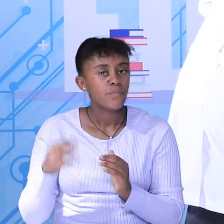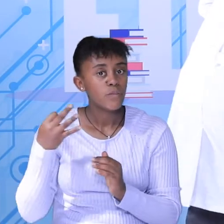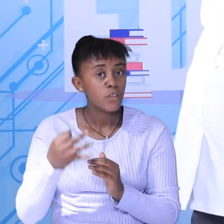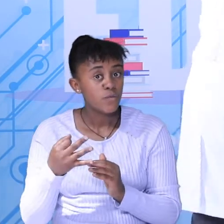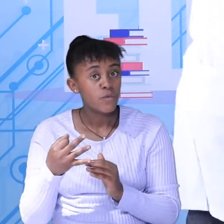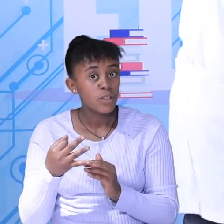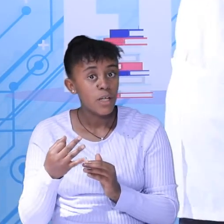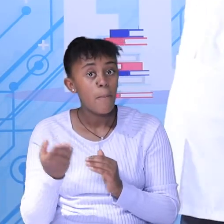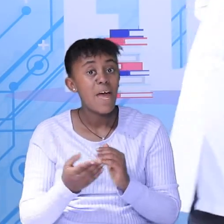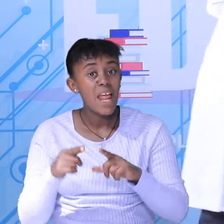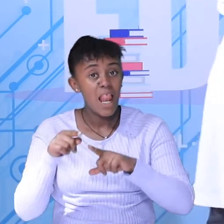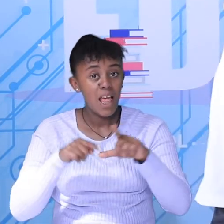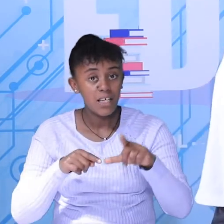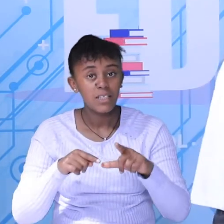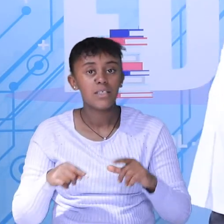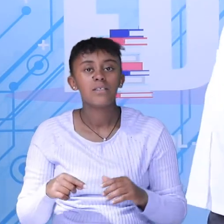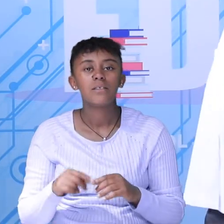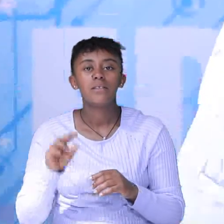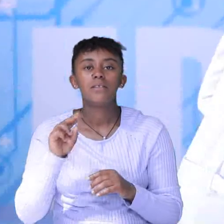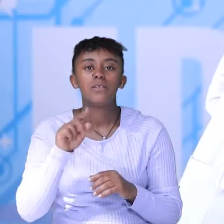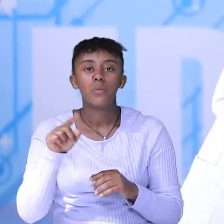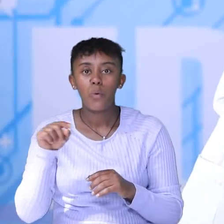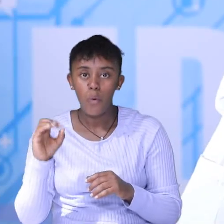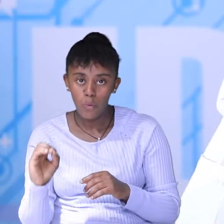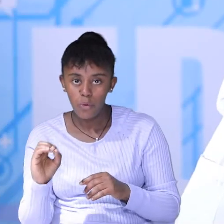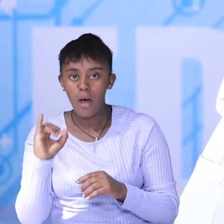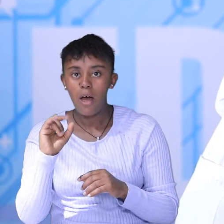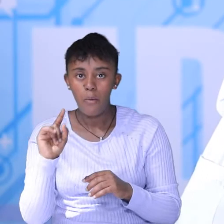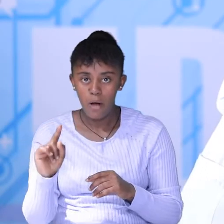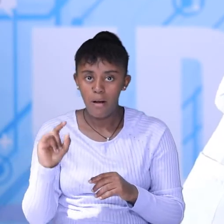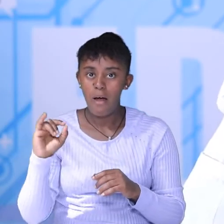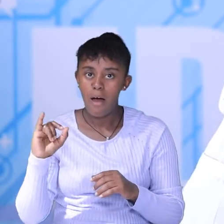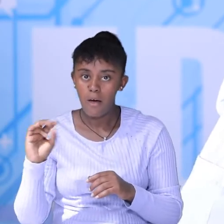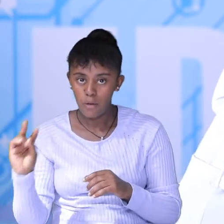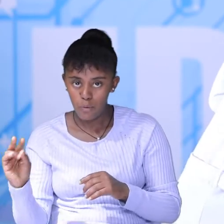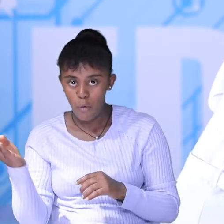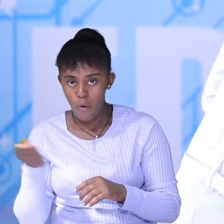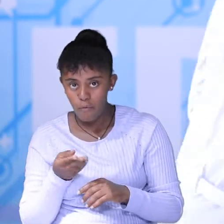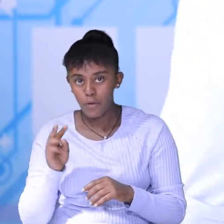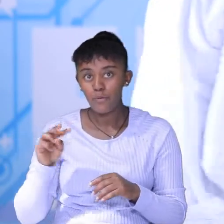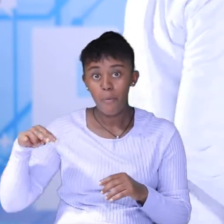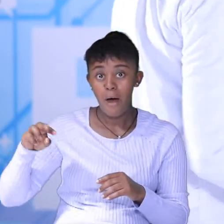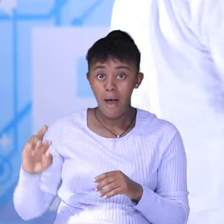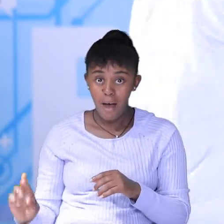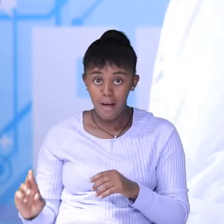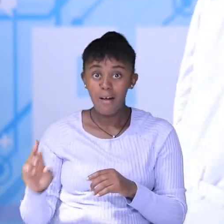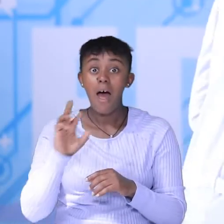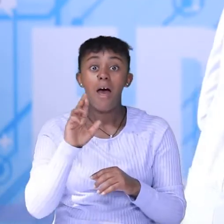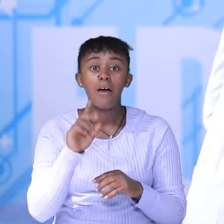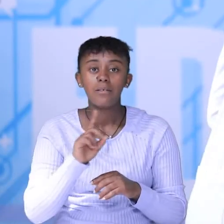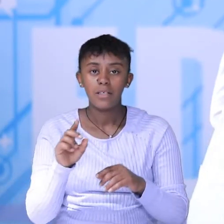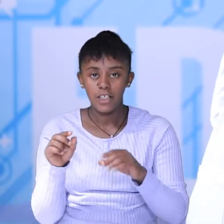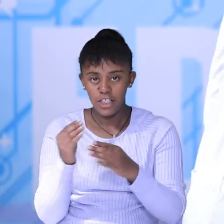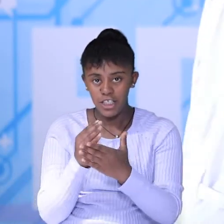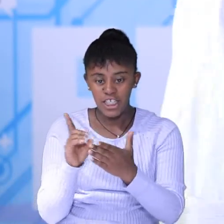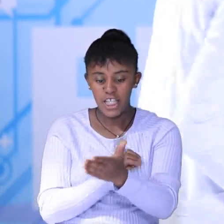per length is equals to mu naught I1 I2 over 2 pi r, where r is the distance between the